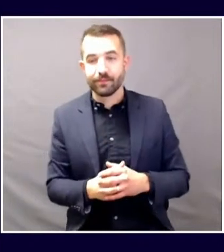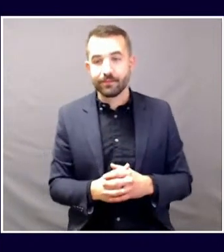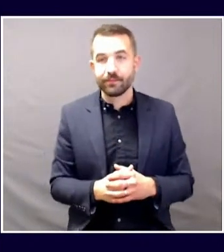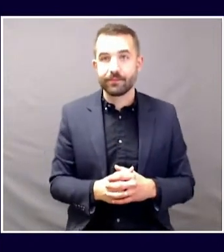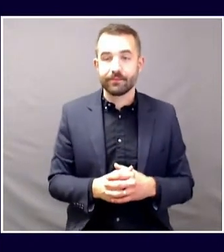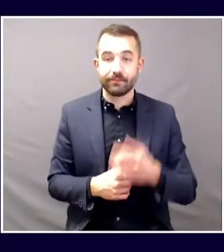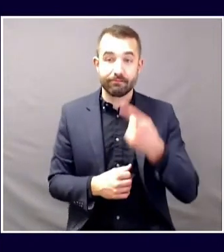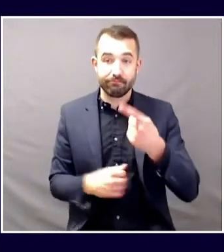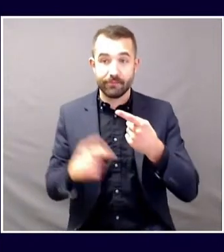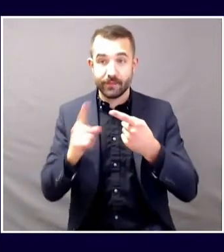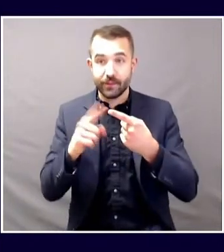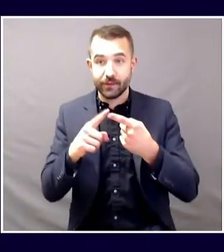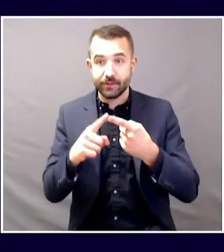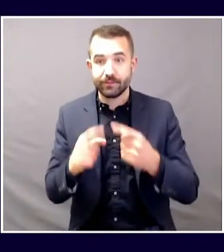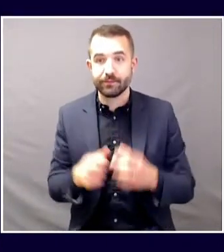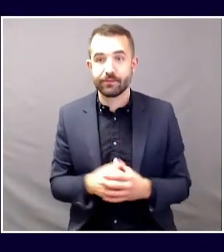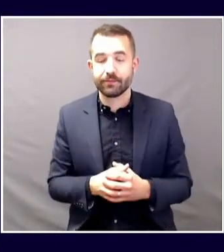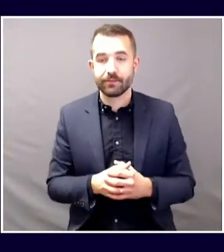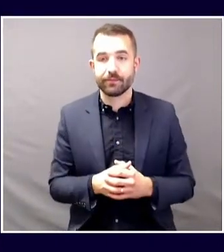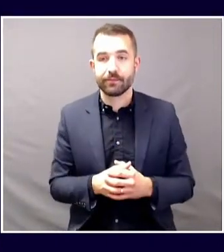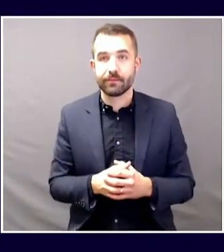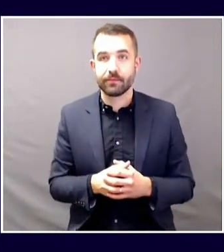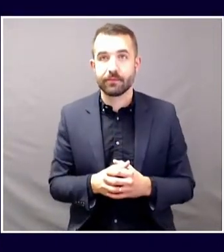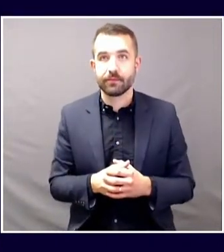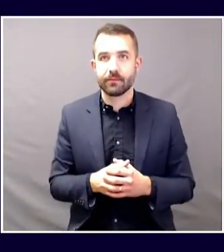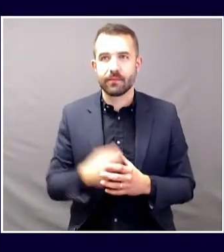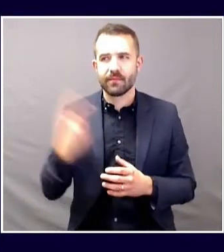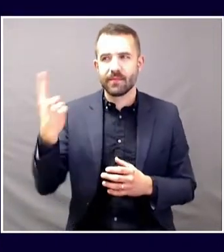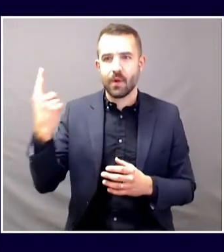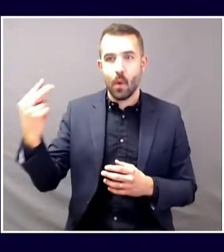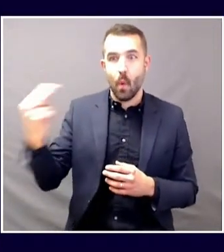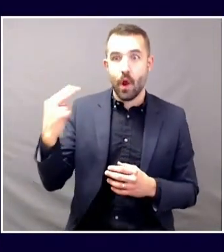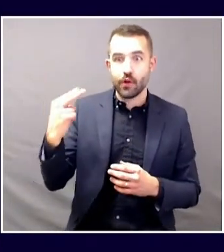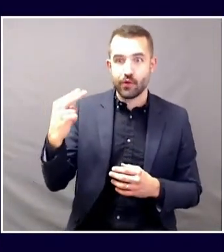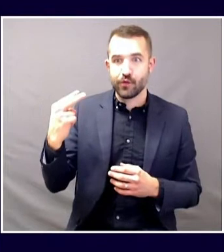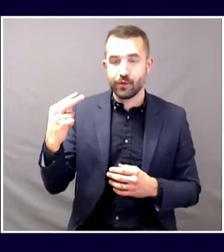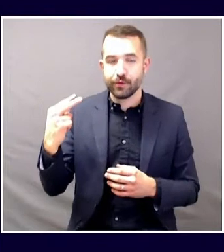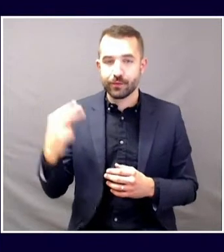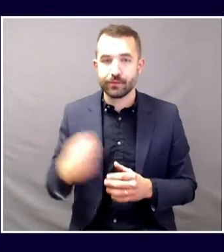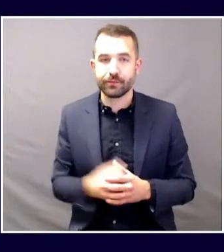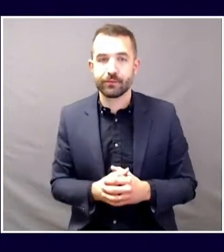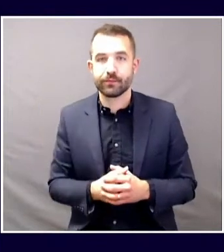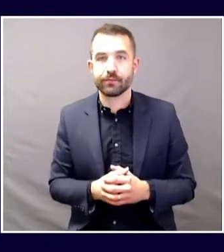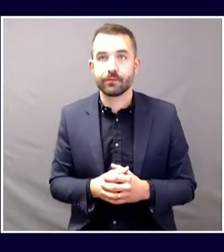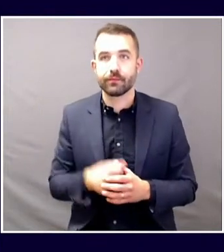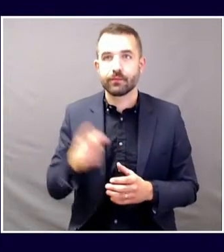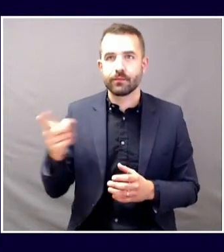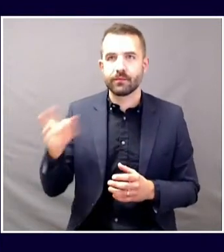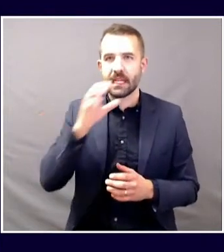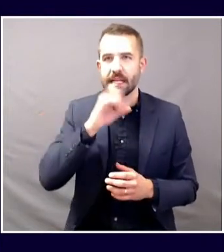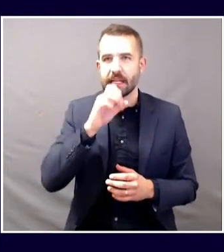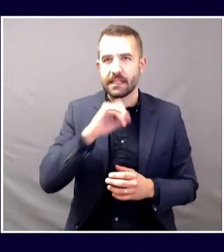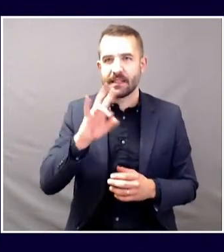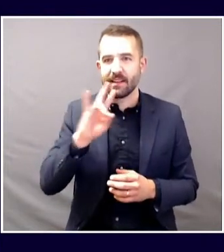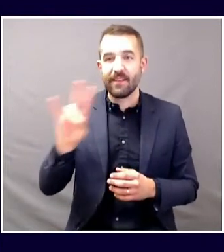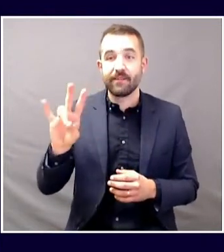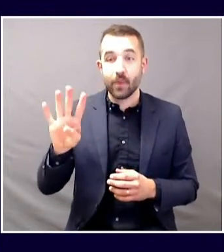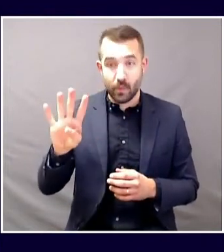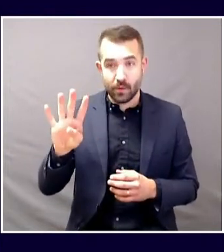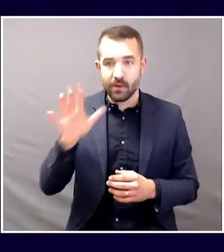question is, it's actually from a viewer who lives in Hancock County. She is 74, and she wanted to know